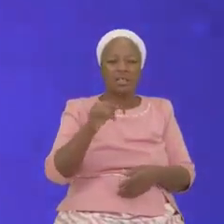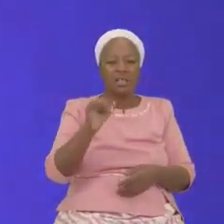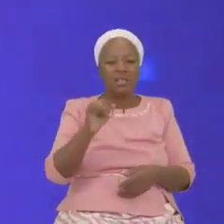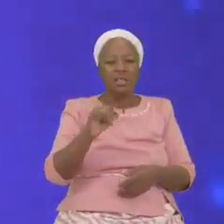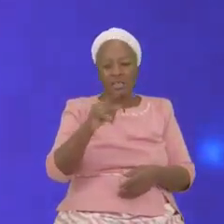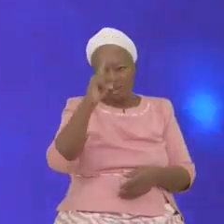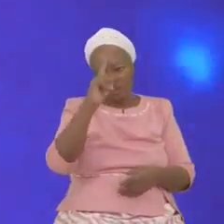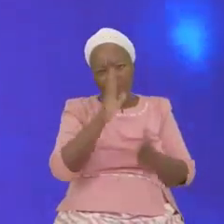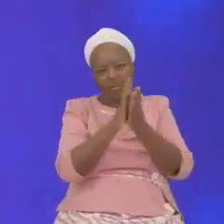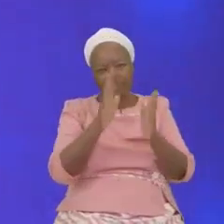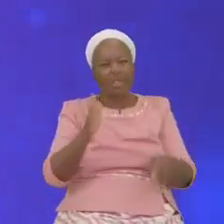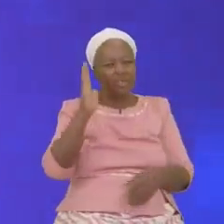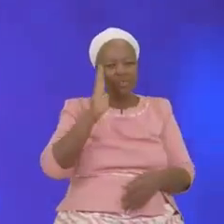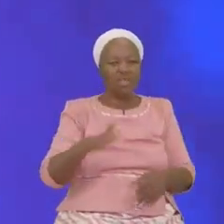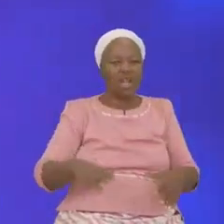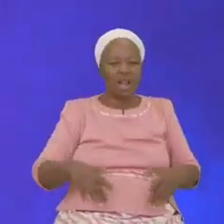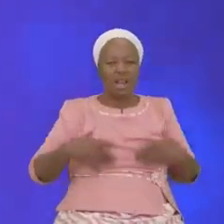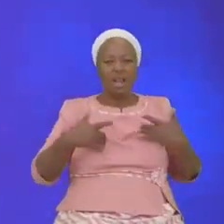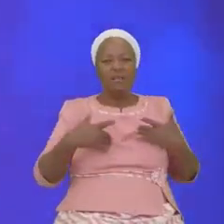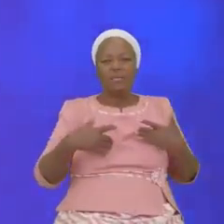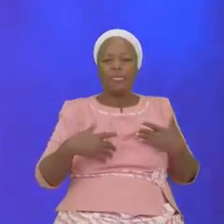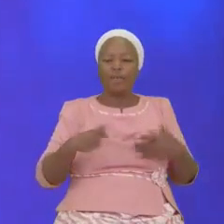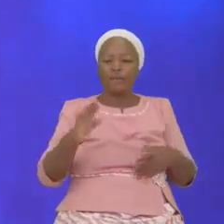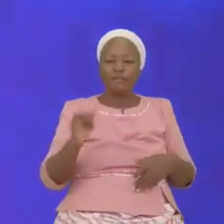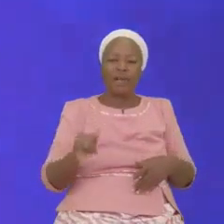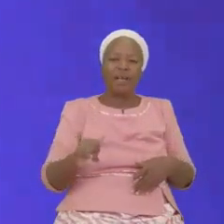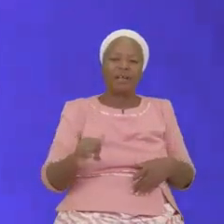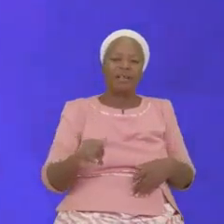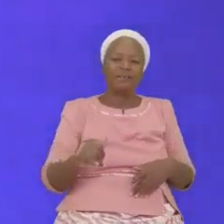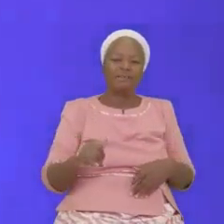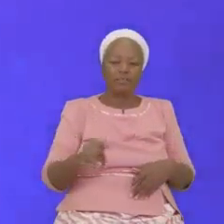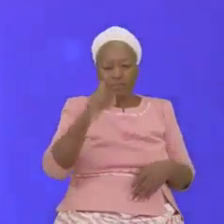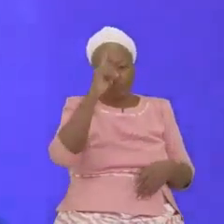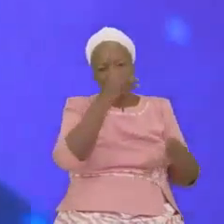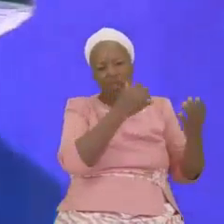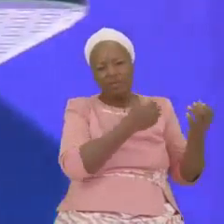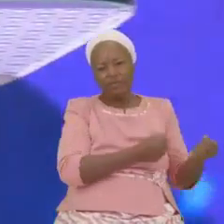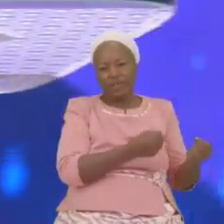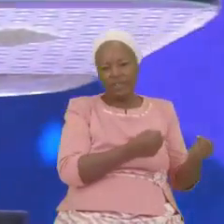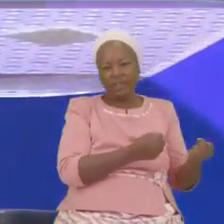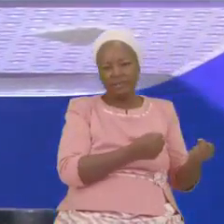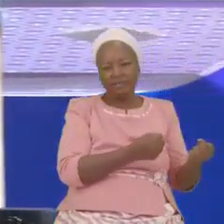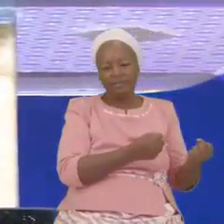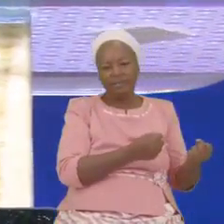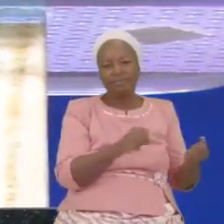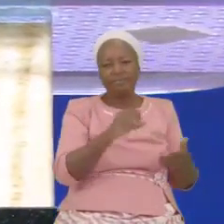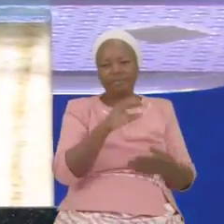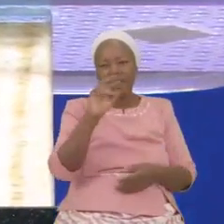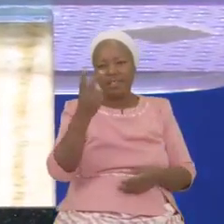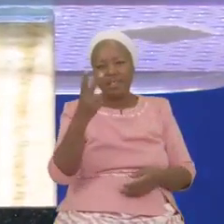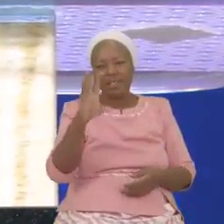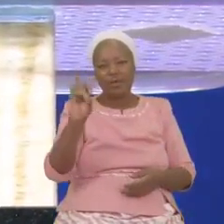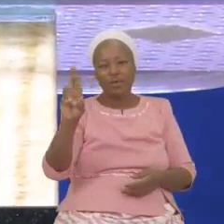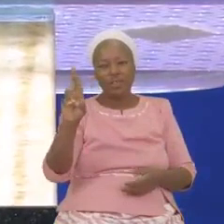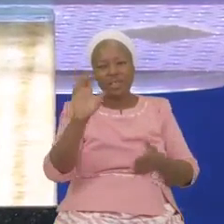shall live by faith. It tells us in 2 Corinthians chapter